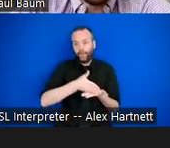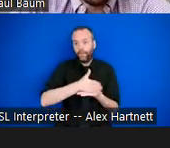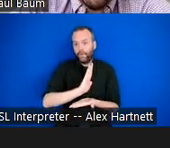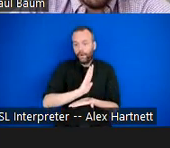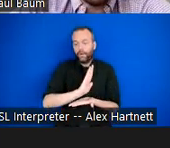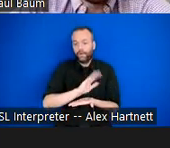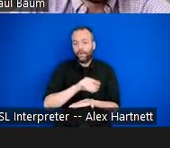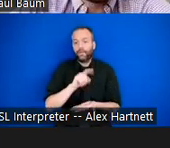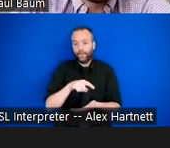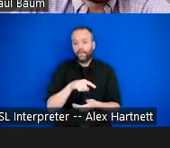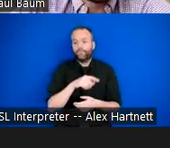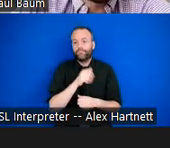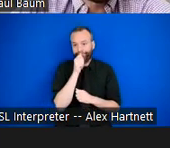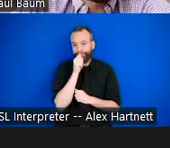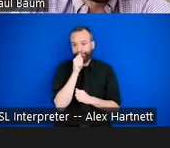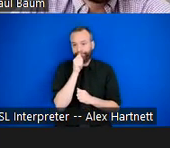the bill quickly.